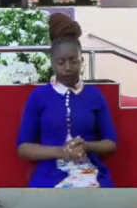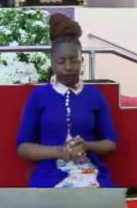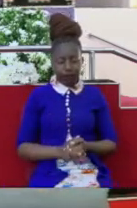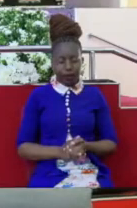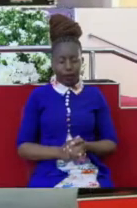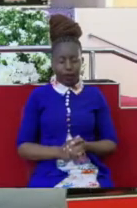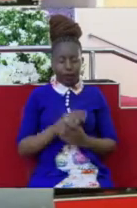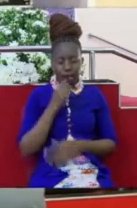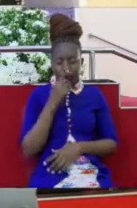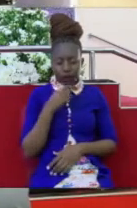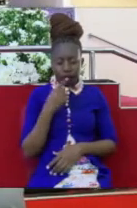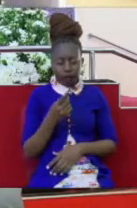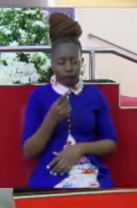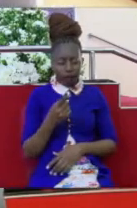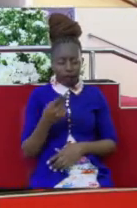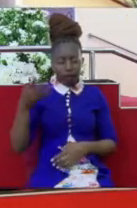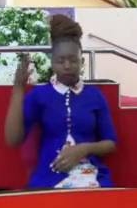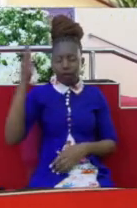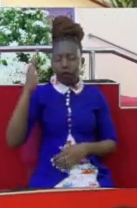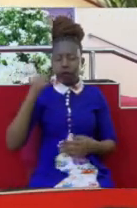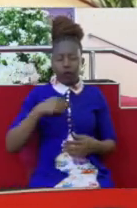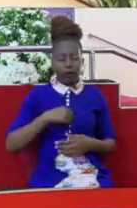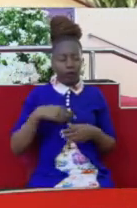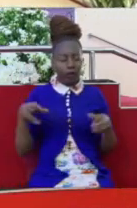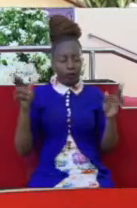to let you use me.